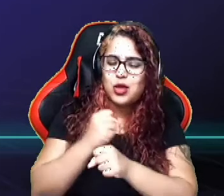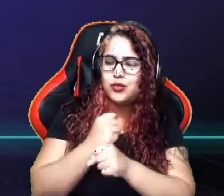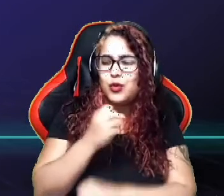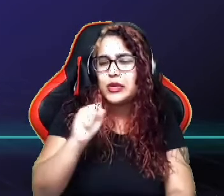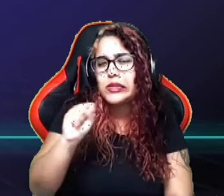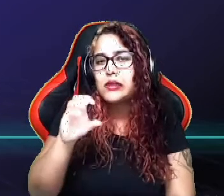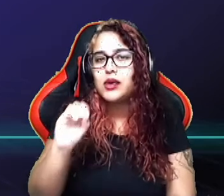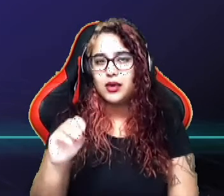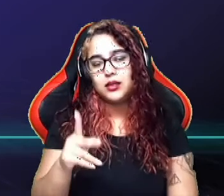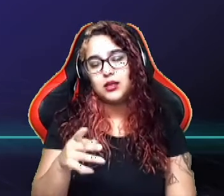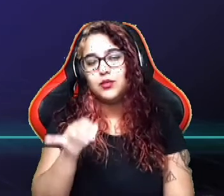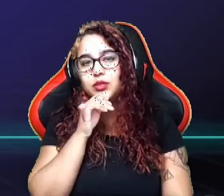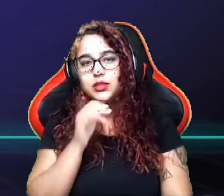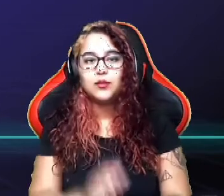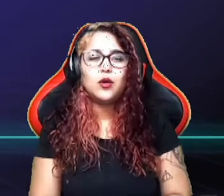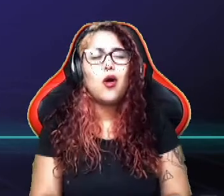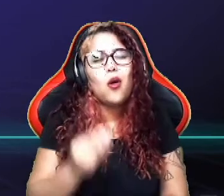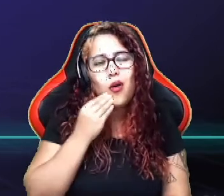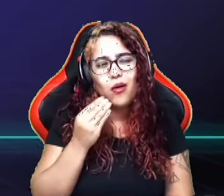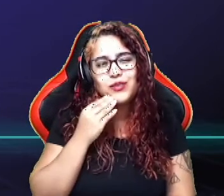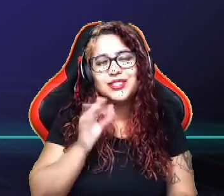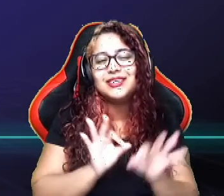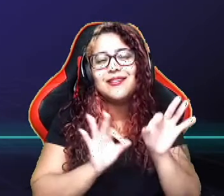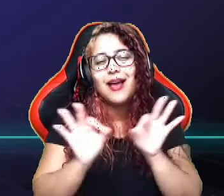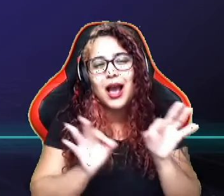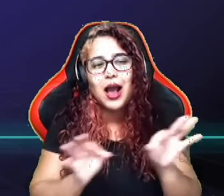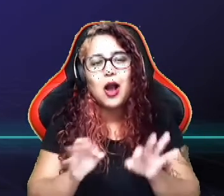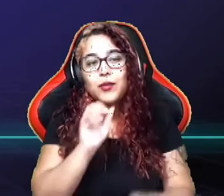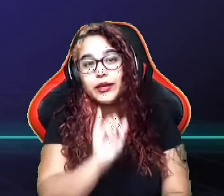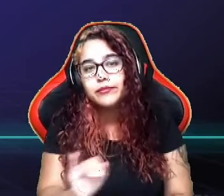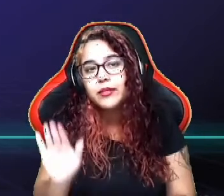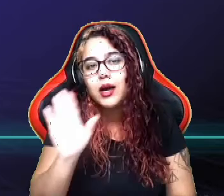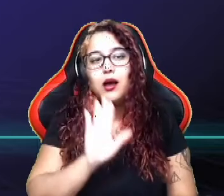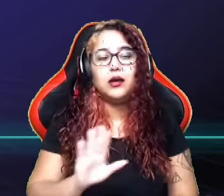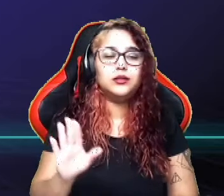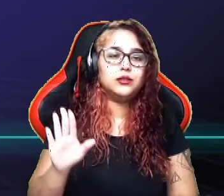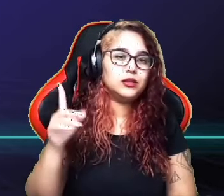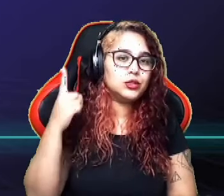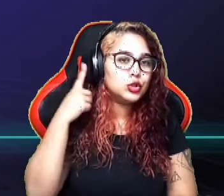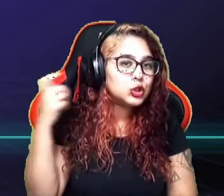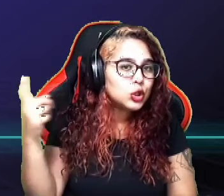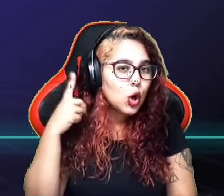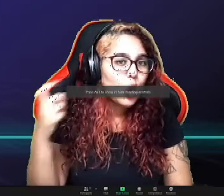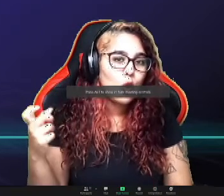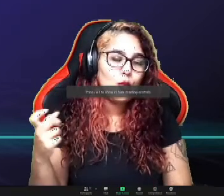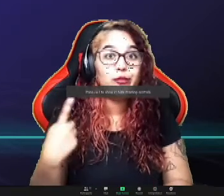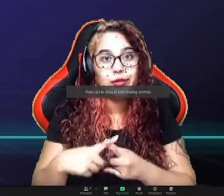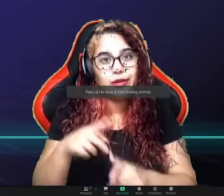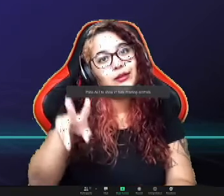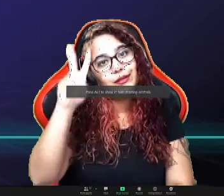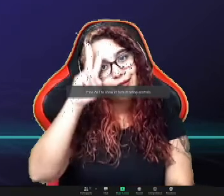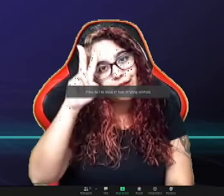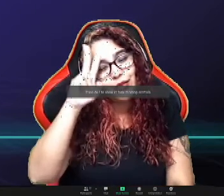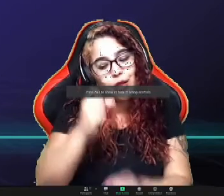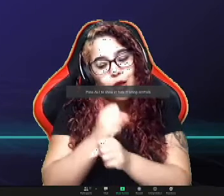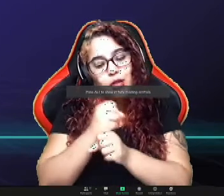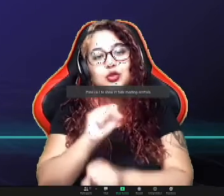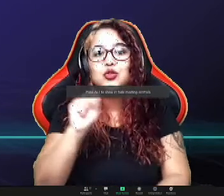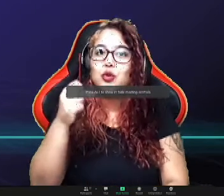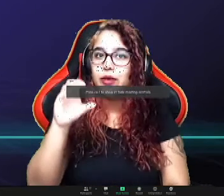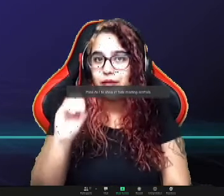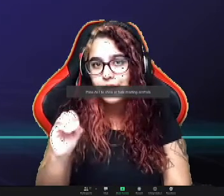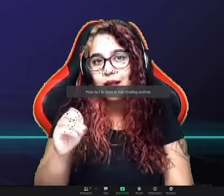mechanics, gameplay. We work on image and sound a bit, of course, bearing in mind in the